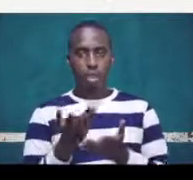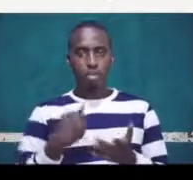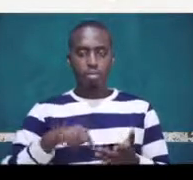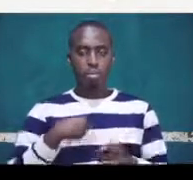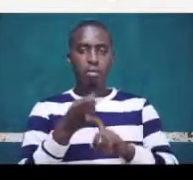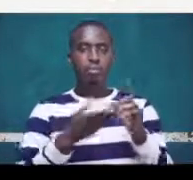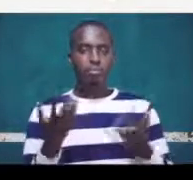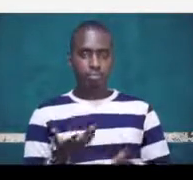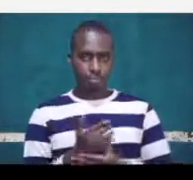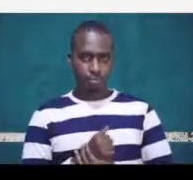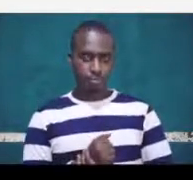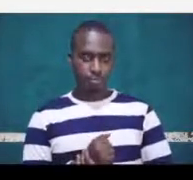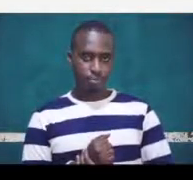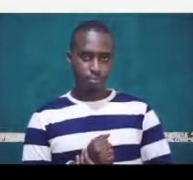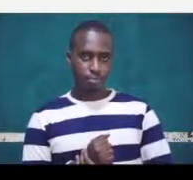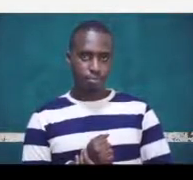from?